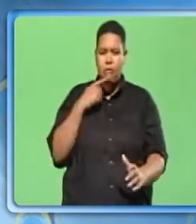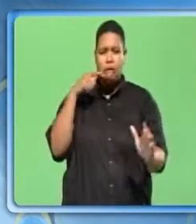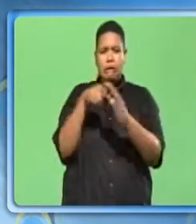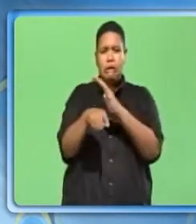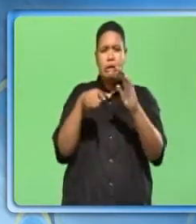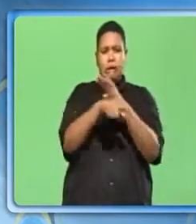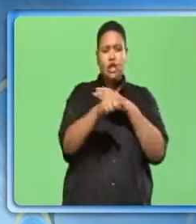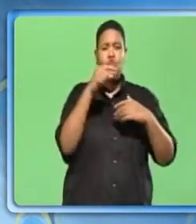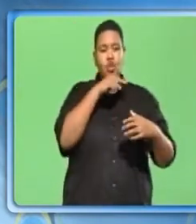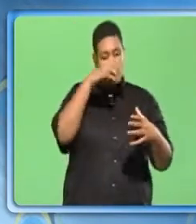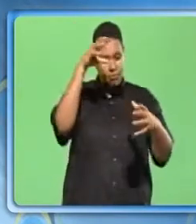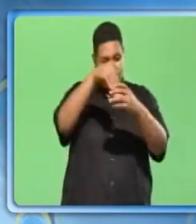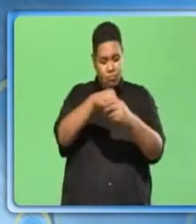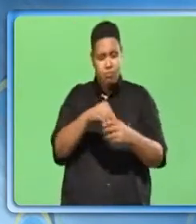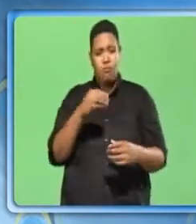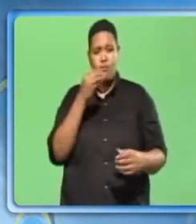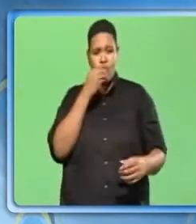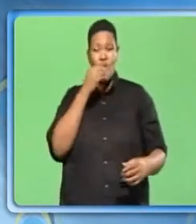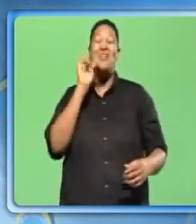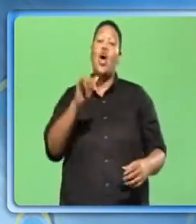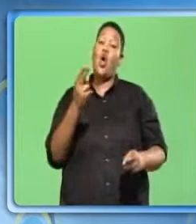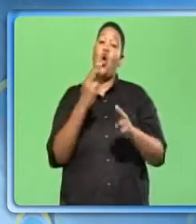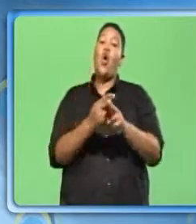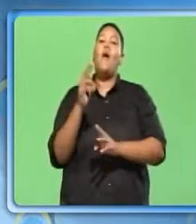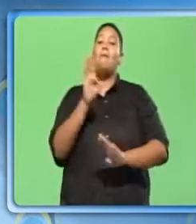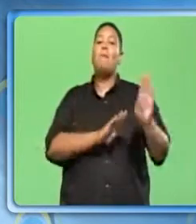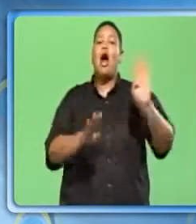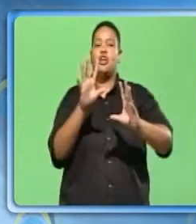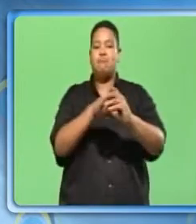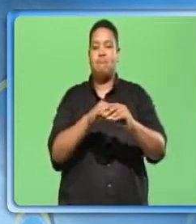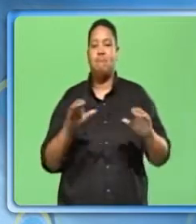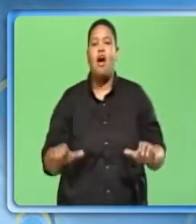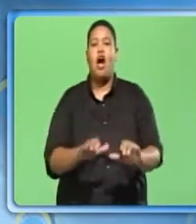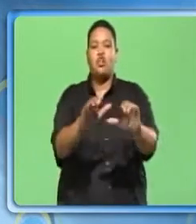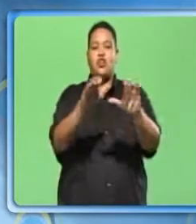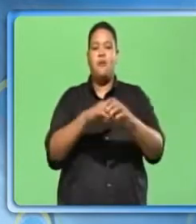be living on it, that's biology in action.